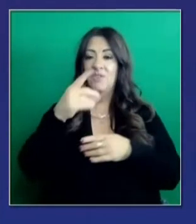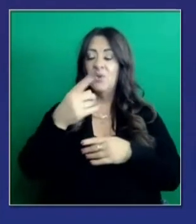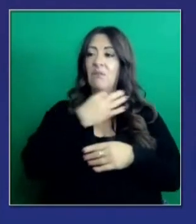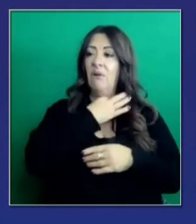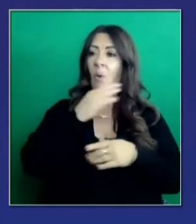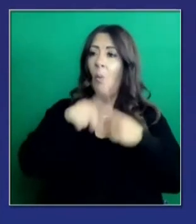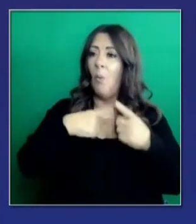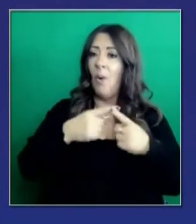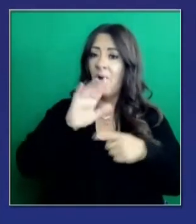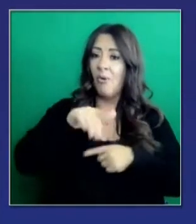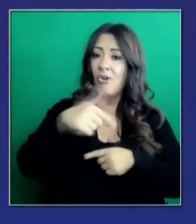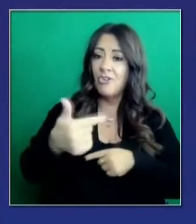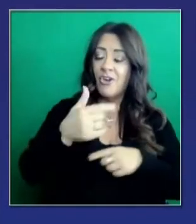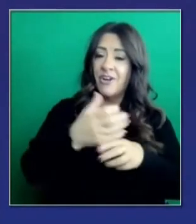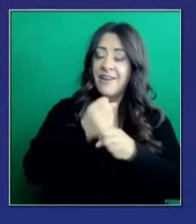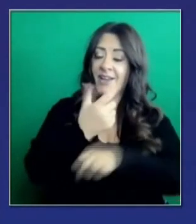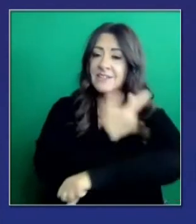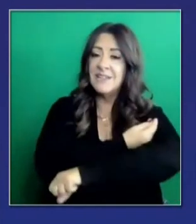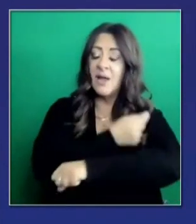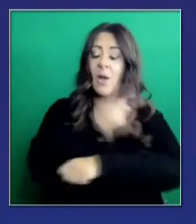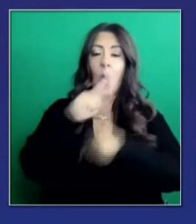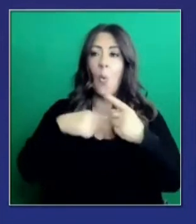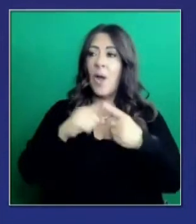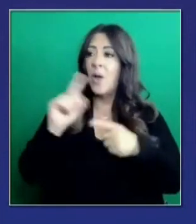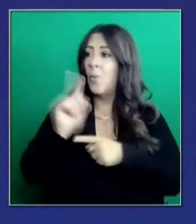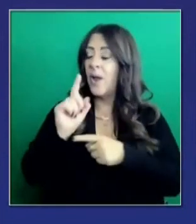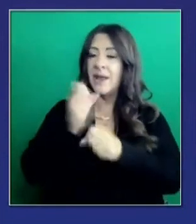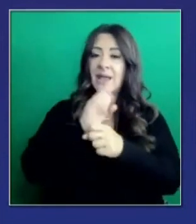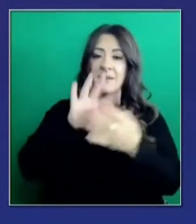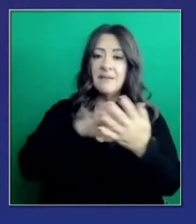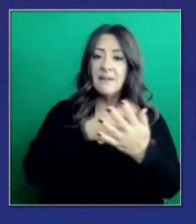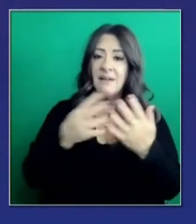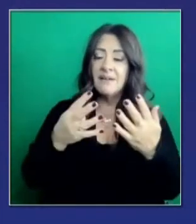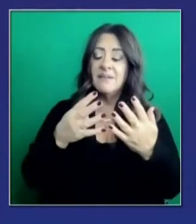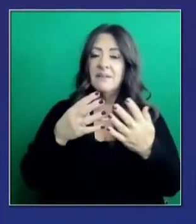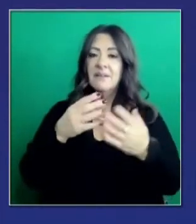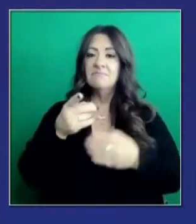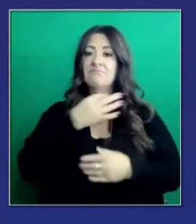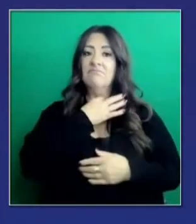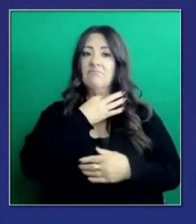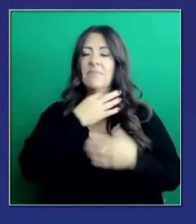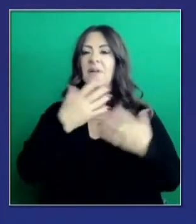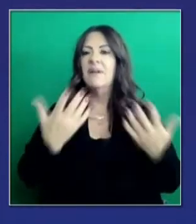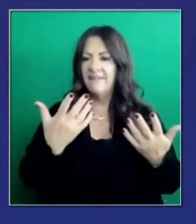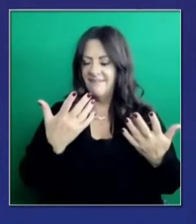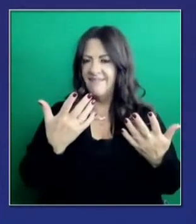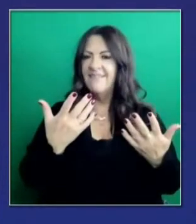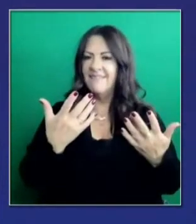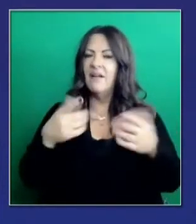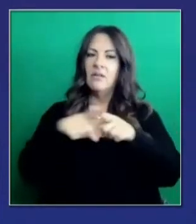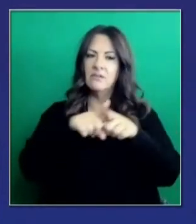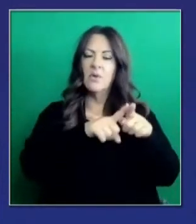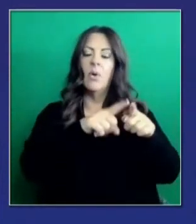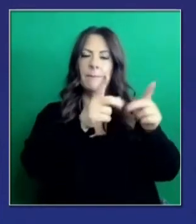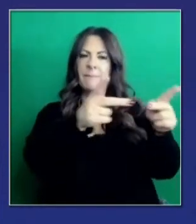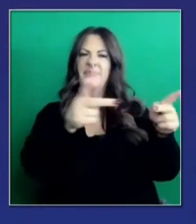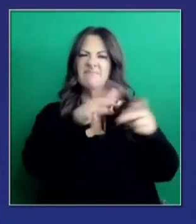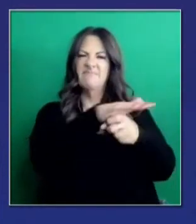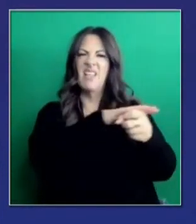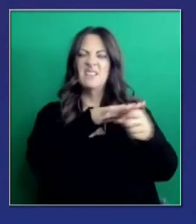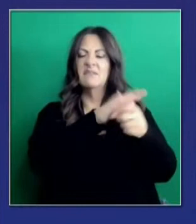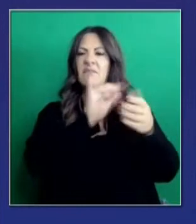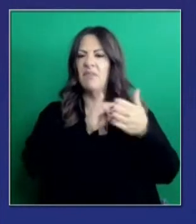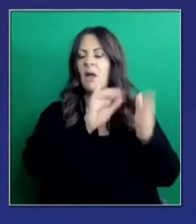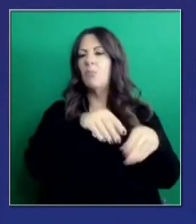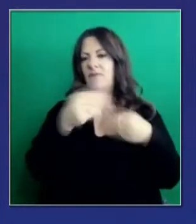get a vaccine, when am I scheduled, and how close is it? And then, of course, for providers, all of that, well, difficulty with